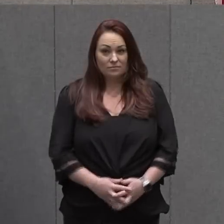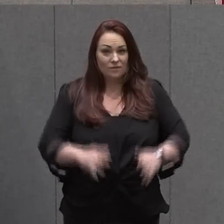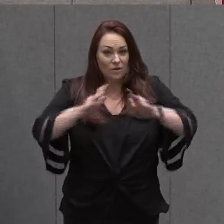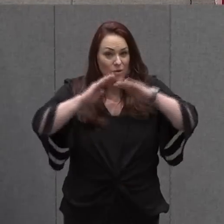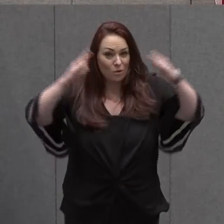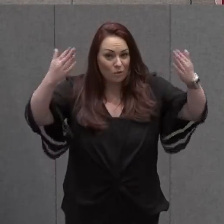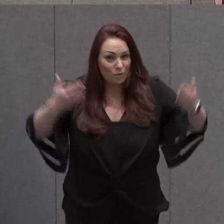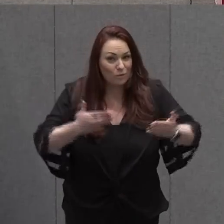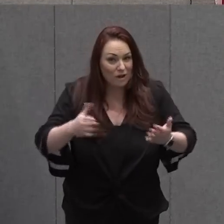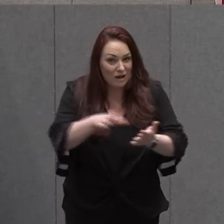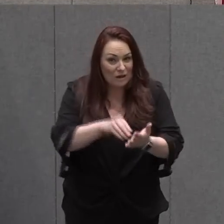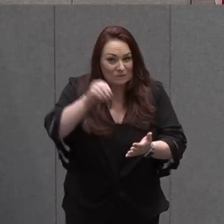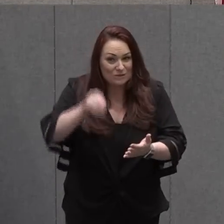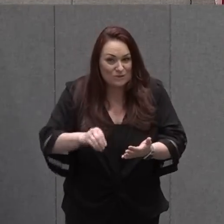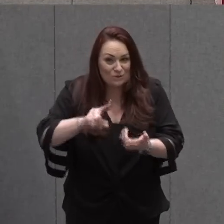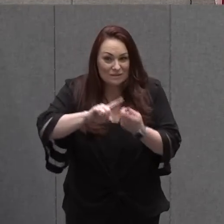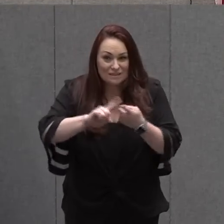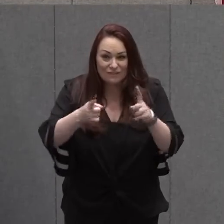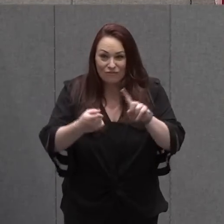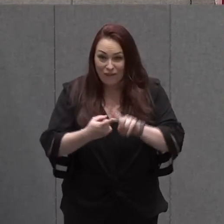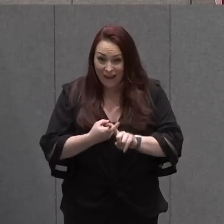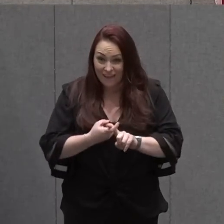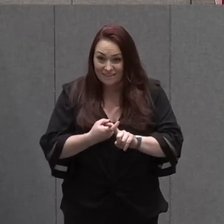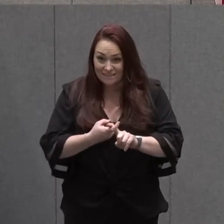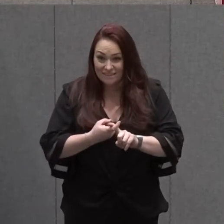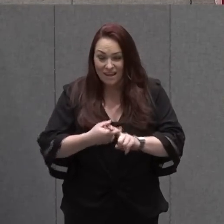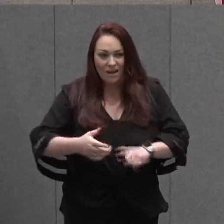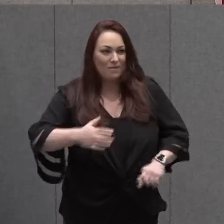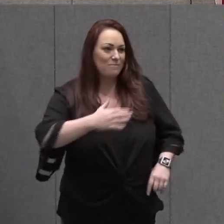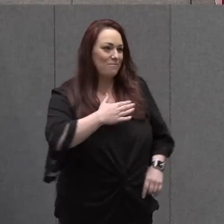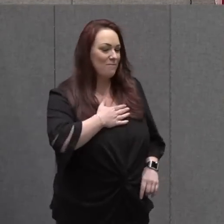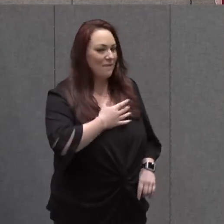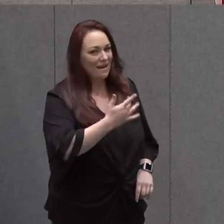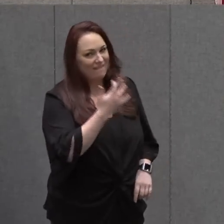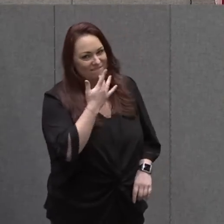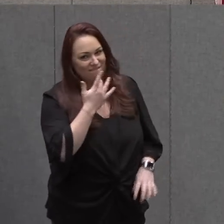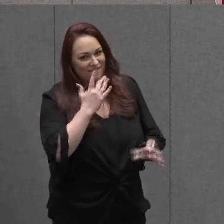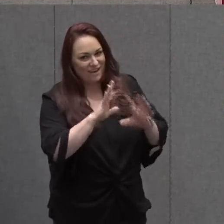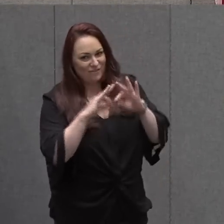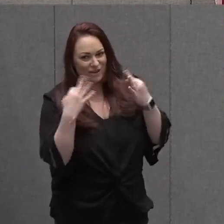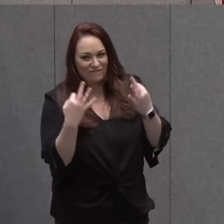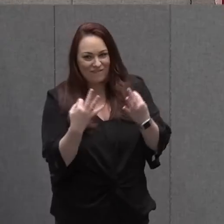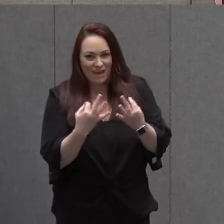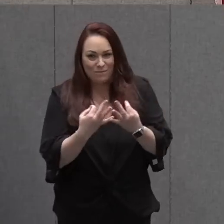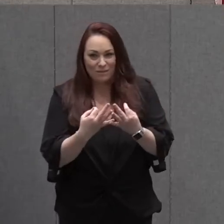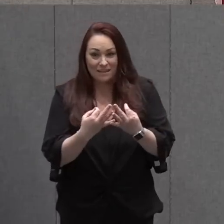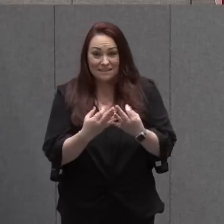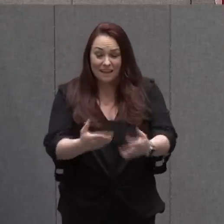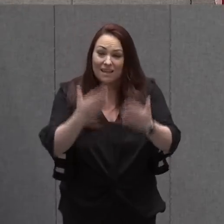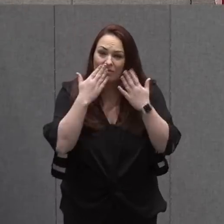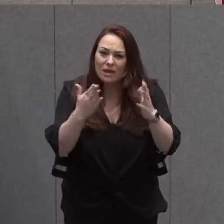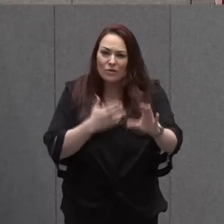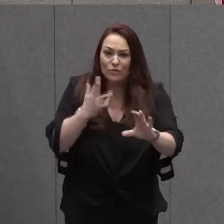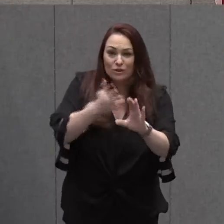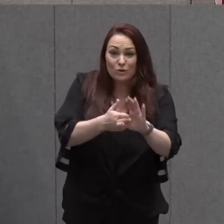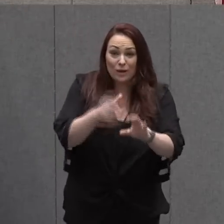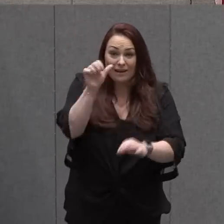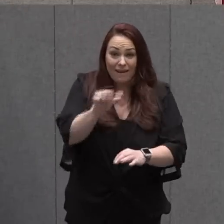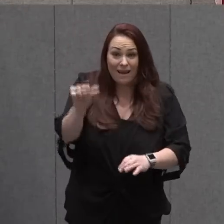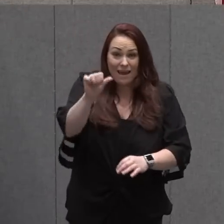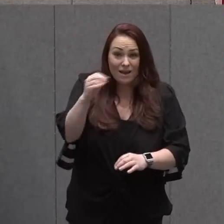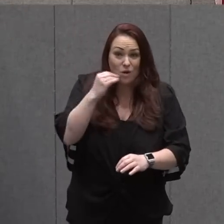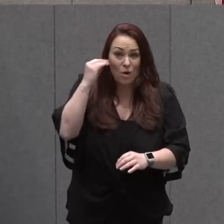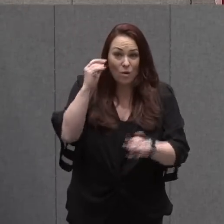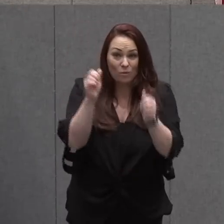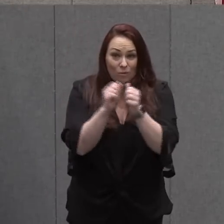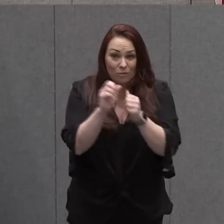Welcome, students and friends. And my favorite families. Thank you for joining At Home with APS. This